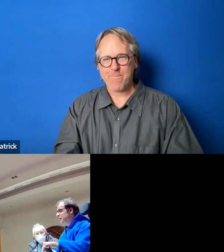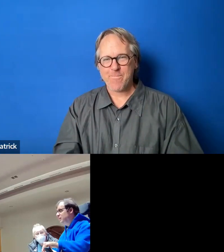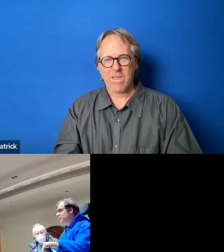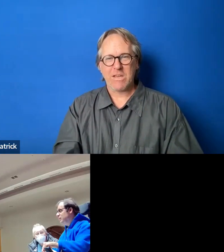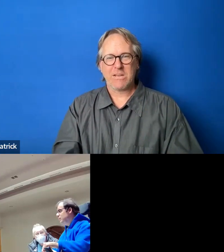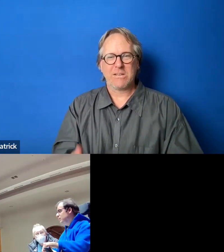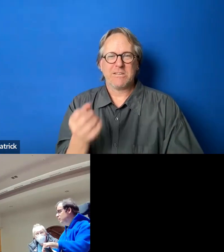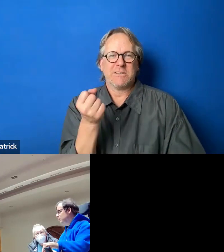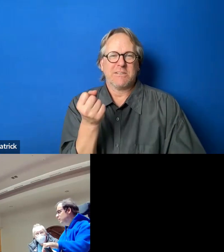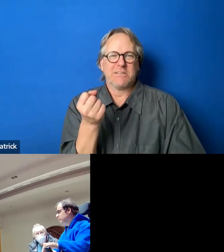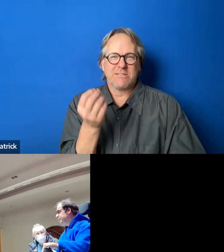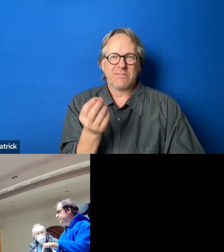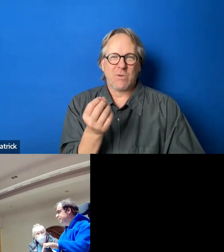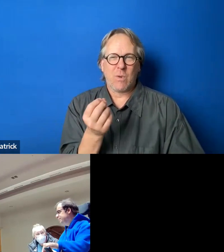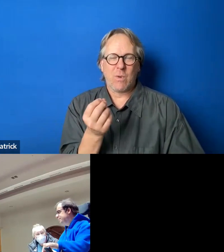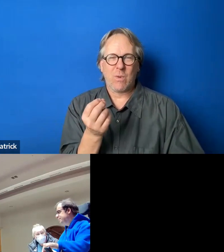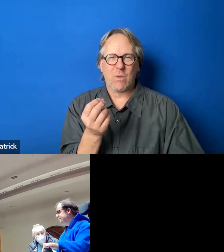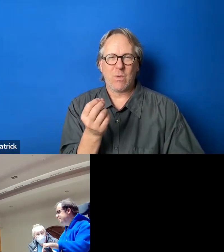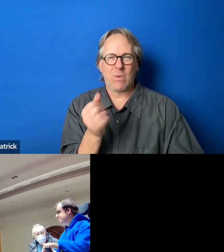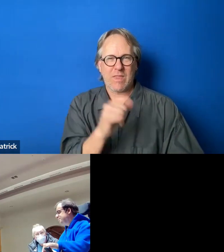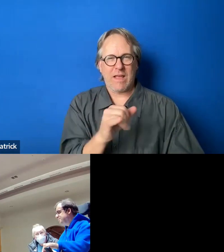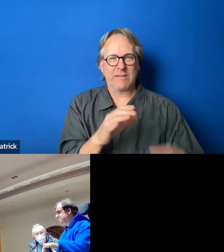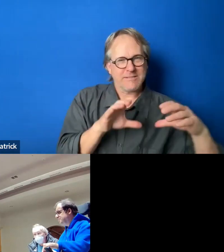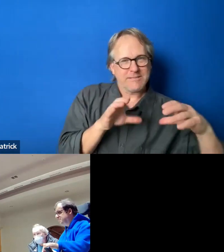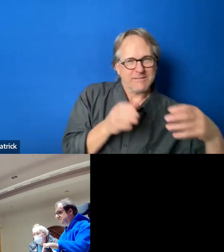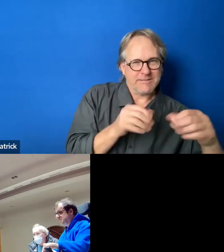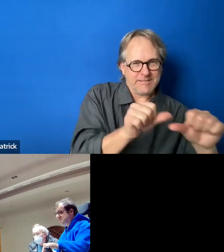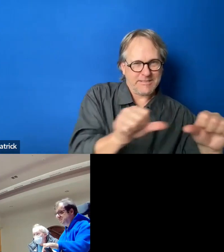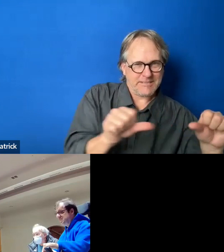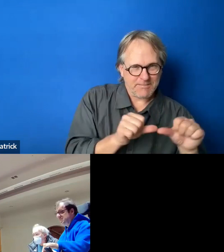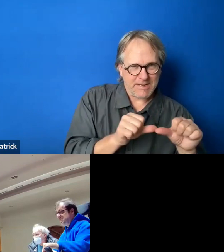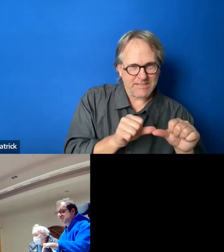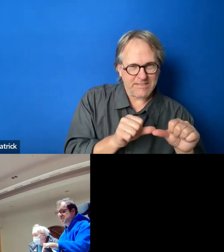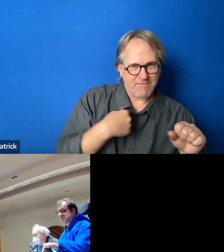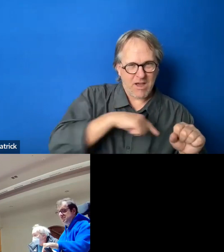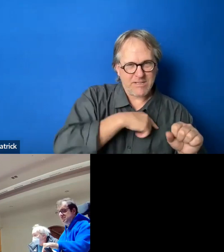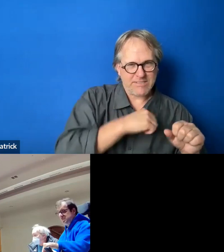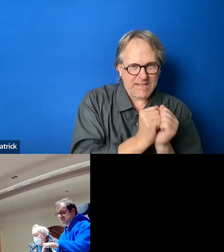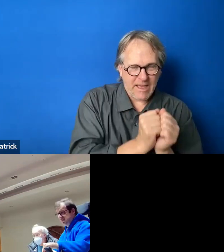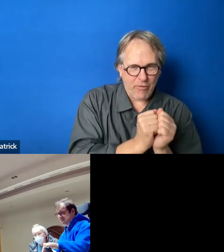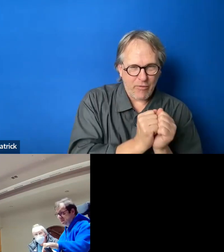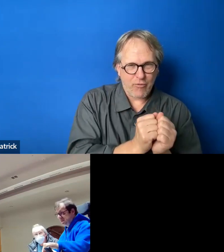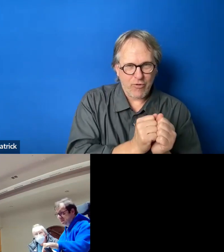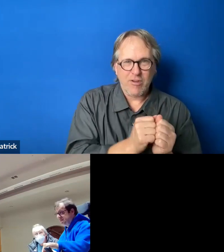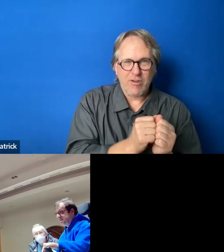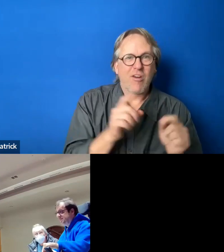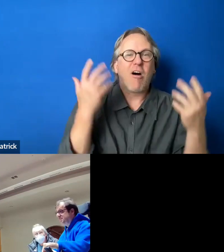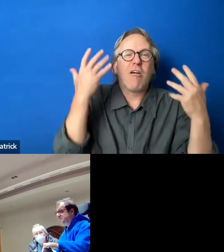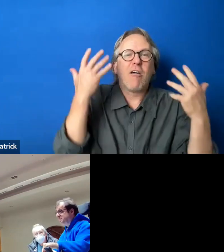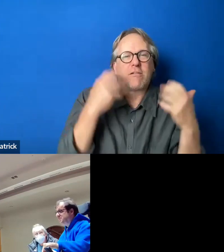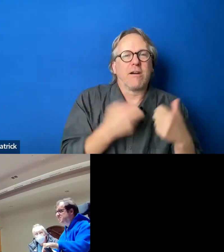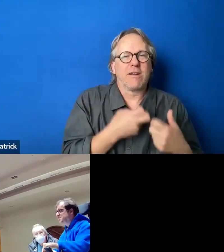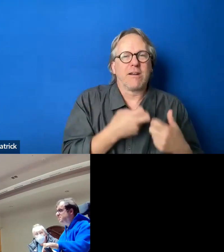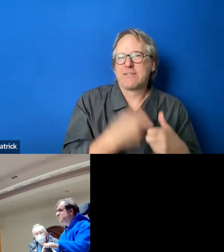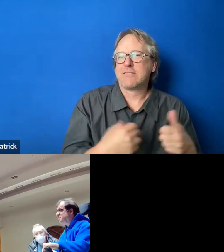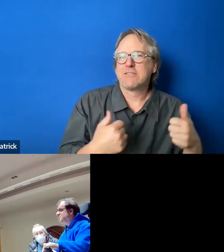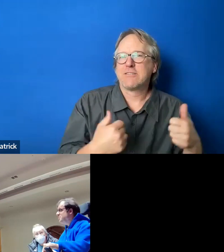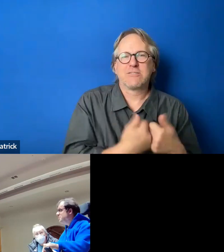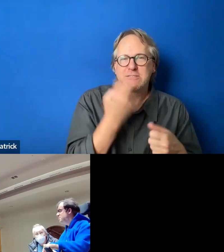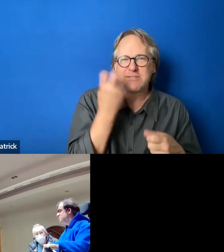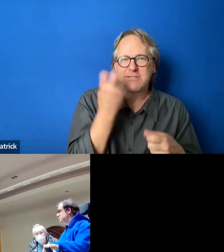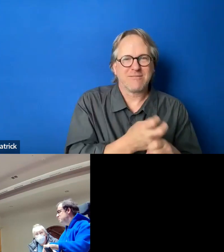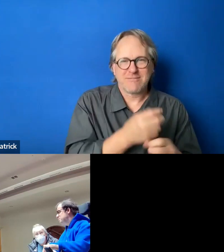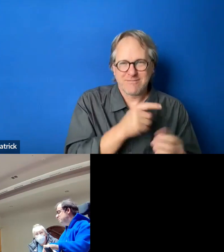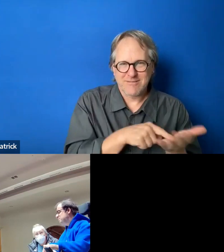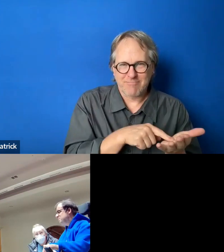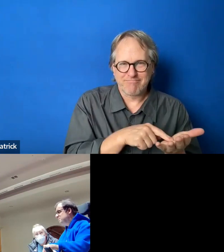So a space for us to be together is already a challenging space to make and to hold